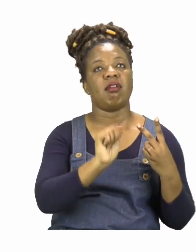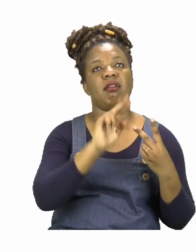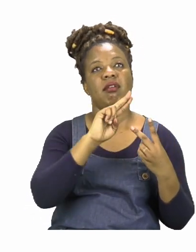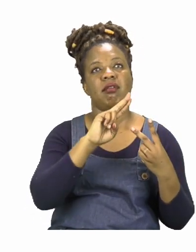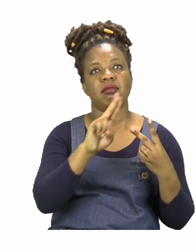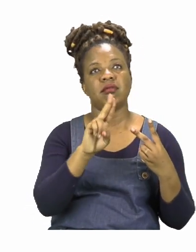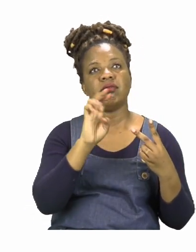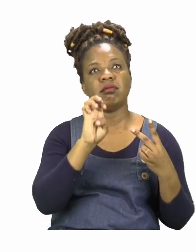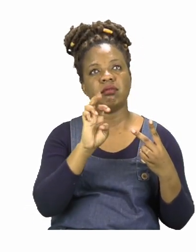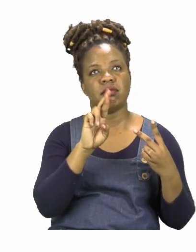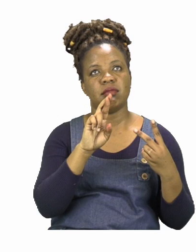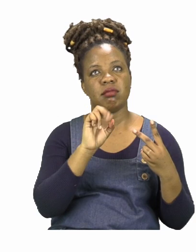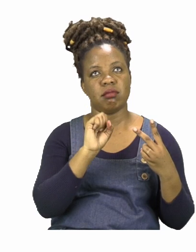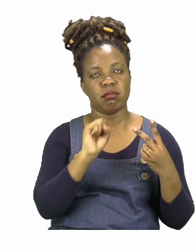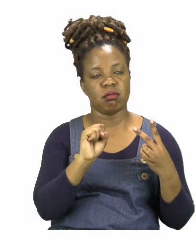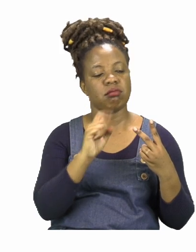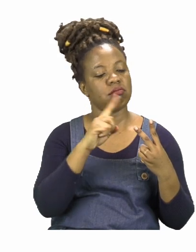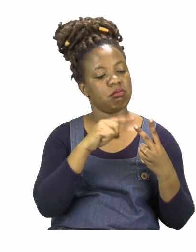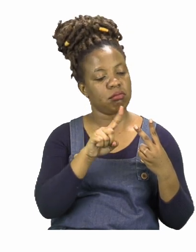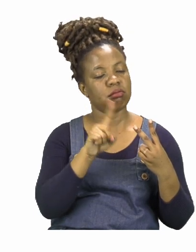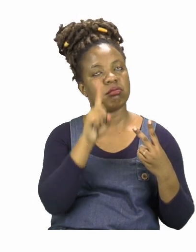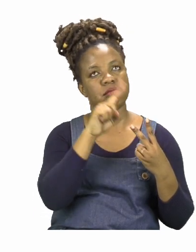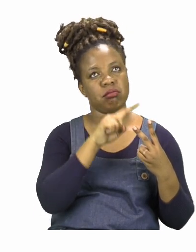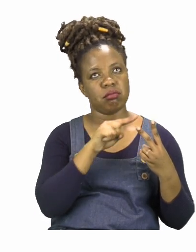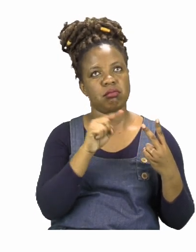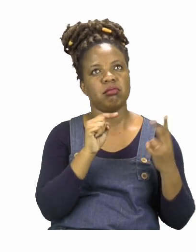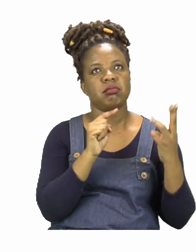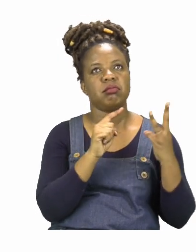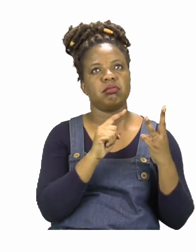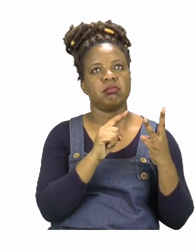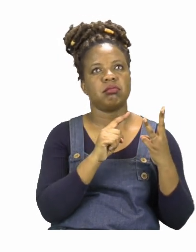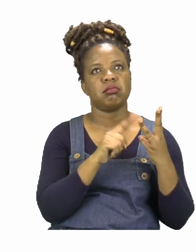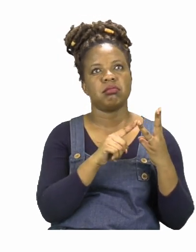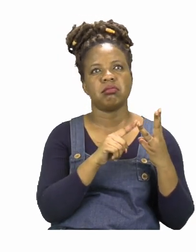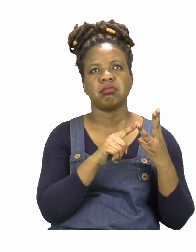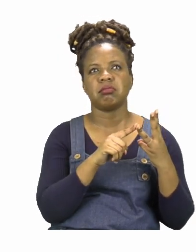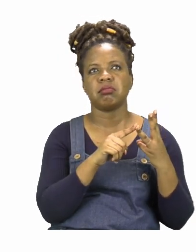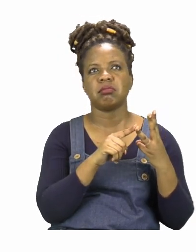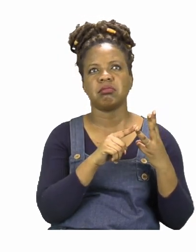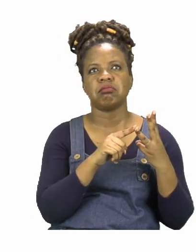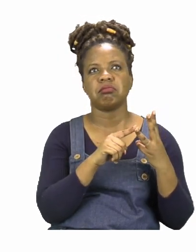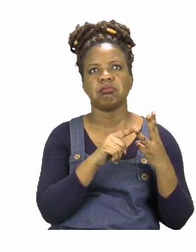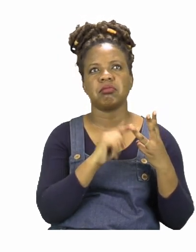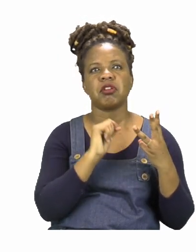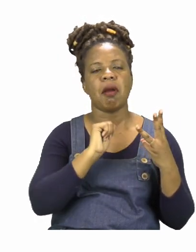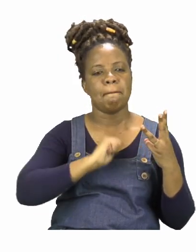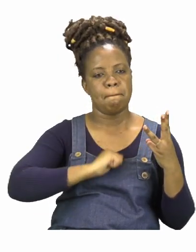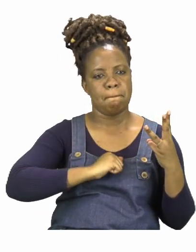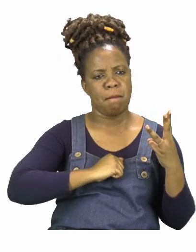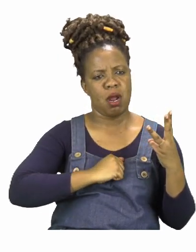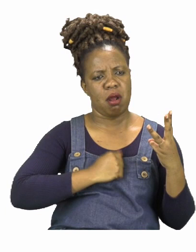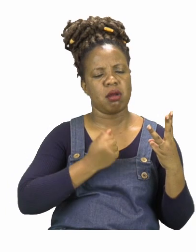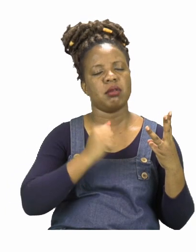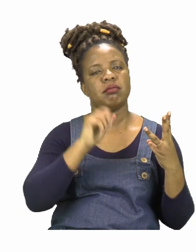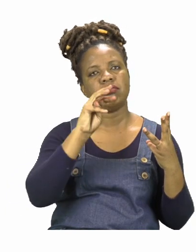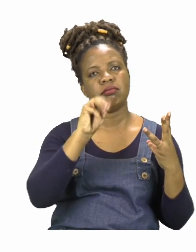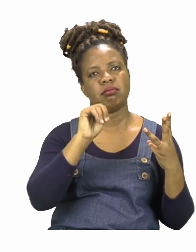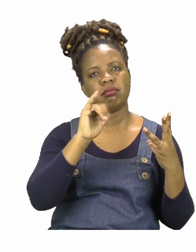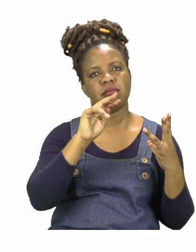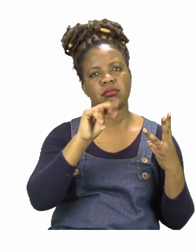is why it is circled. The last one that we're going to try is the word mine. This